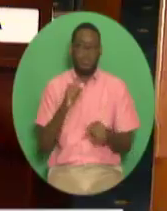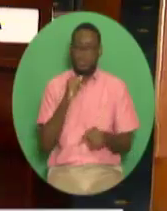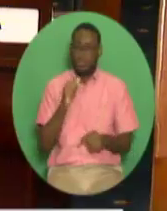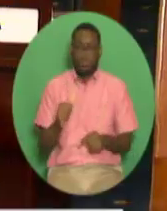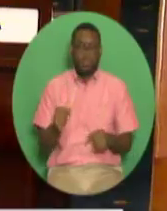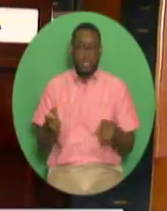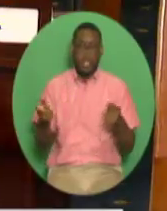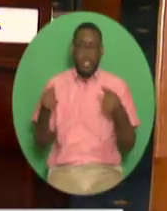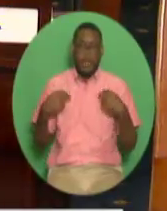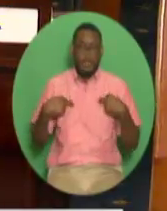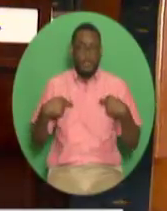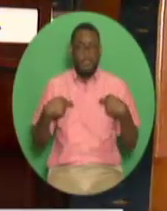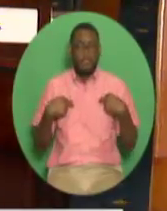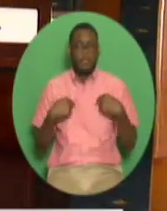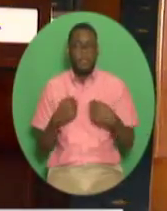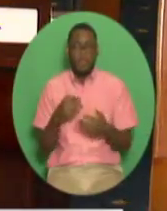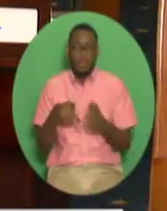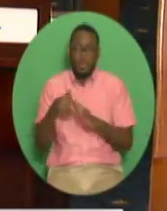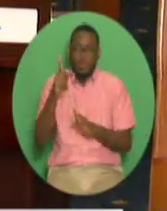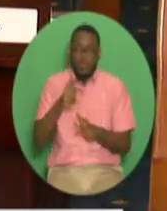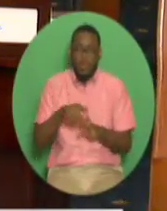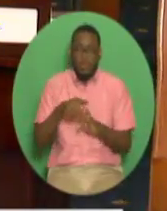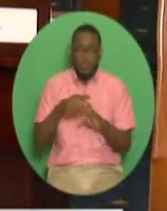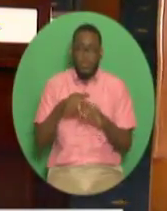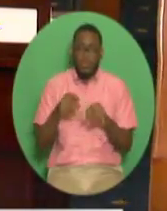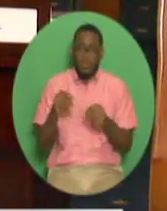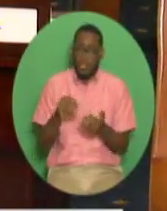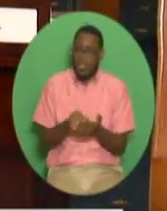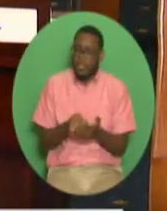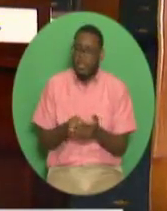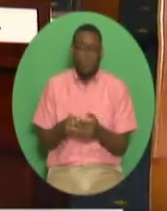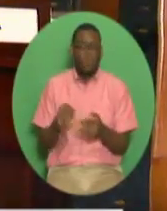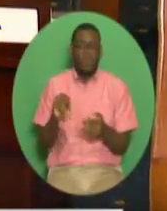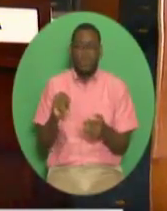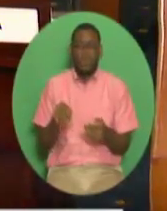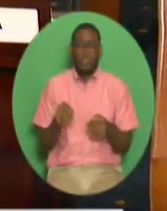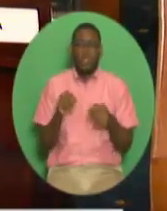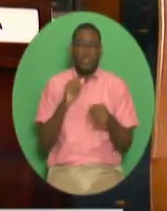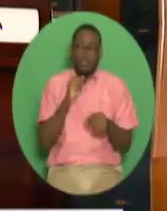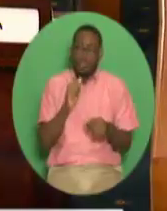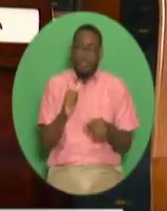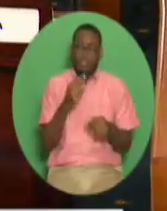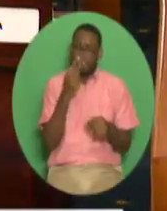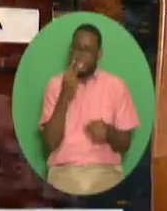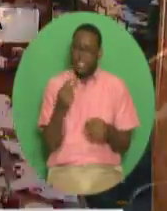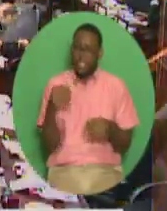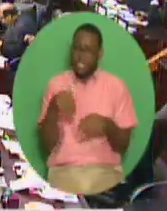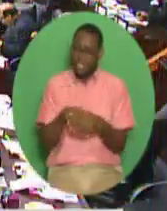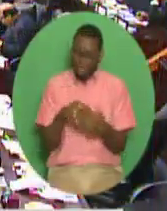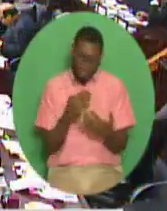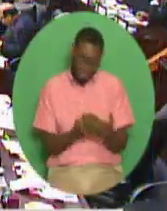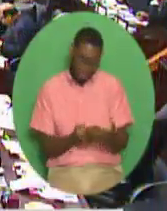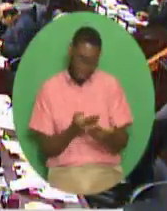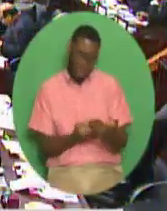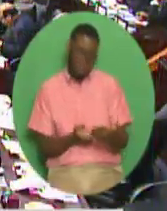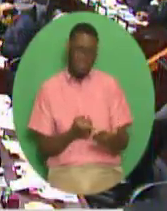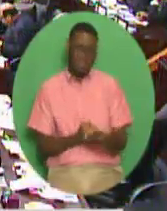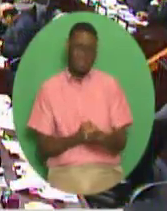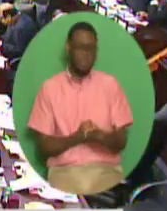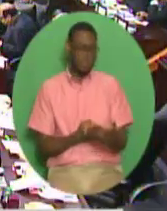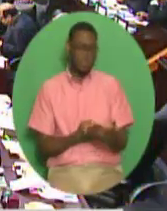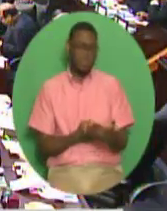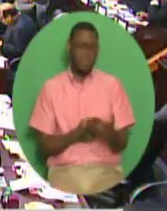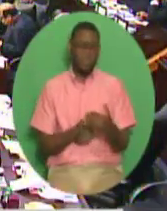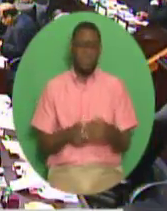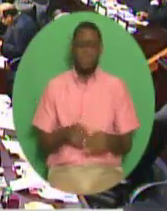longer a project. So they may not be appearing on the books. Okay? I thank the member